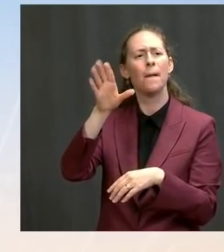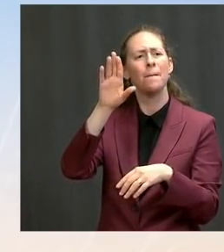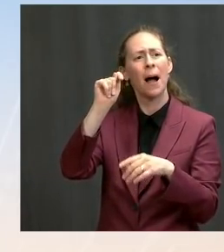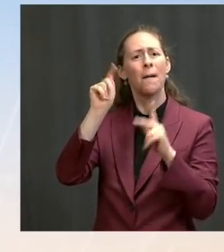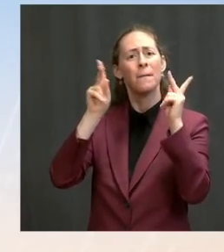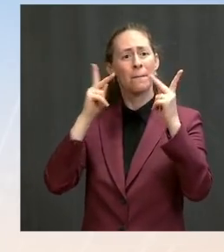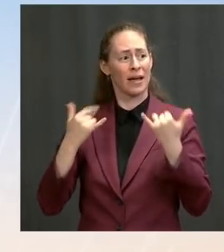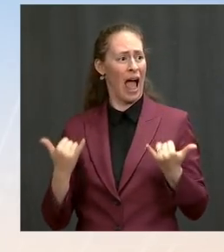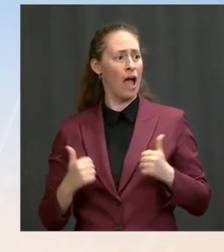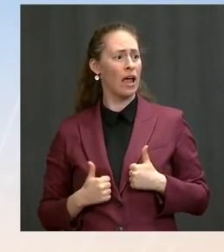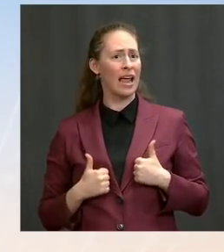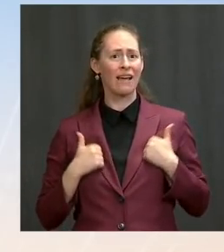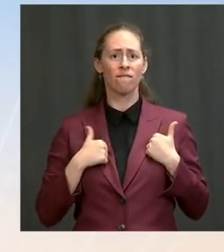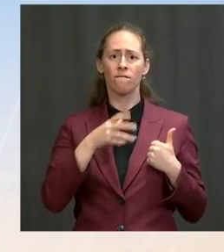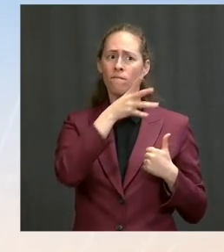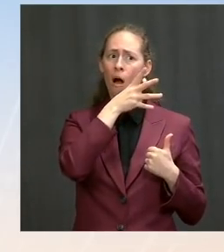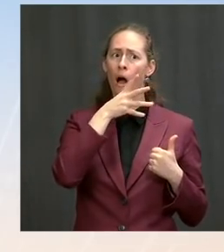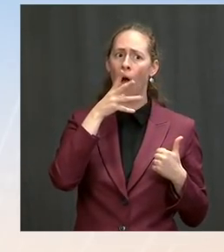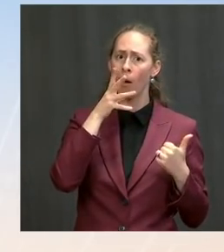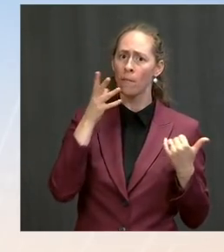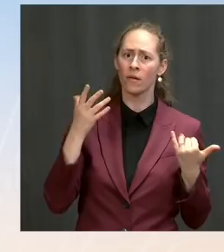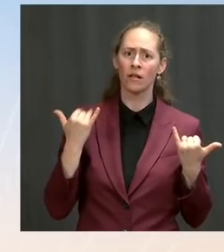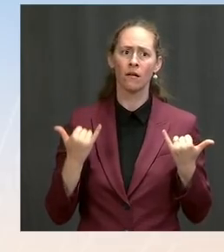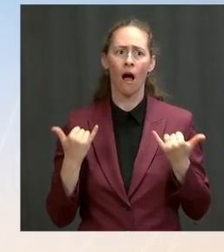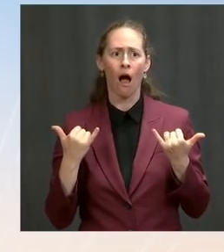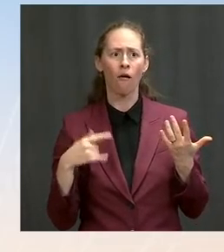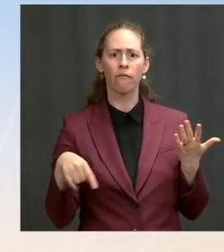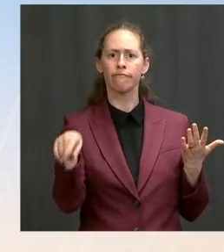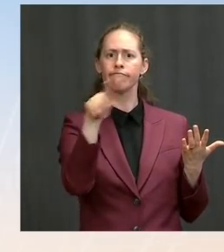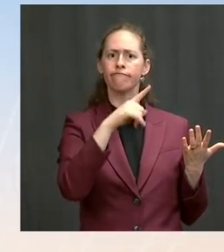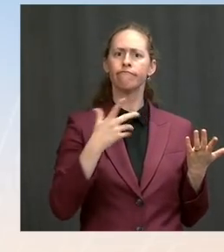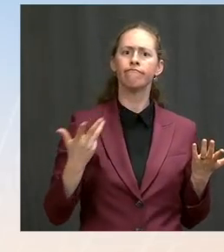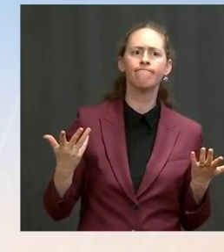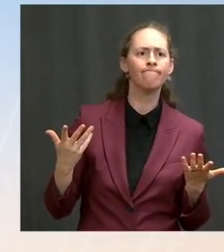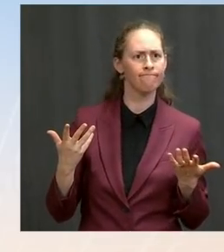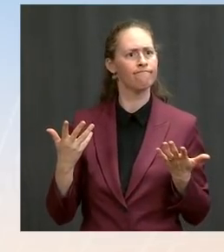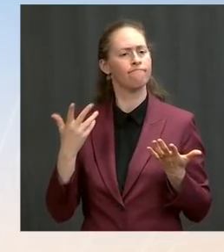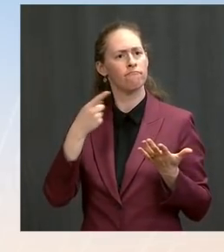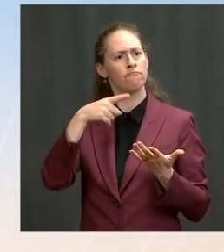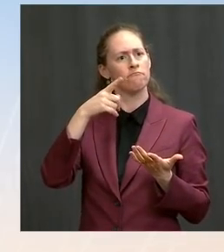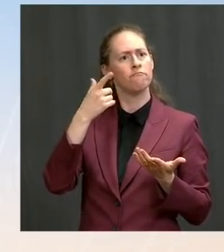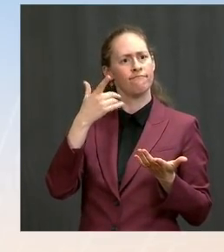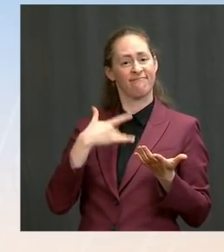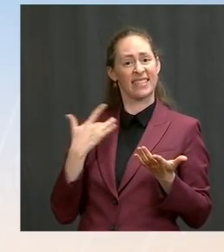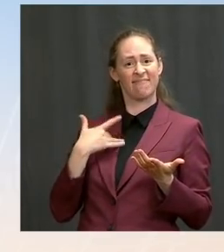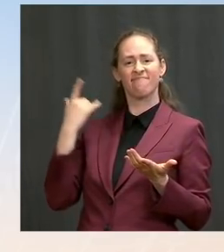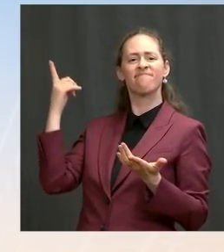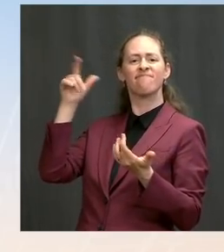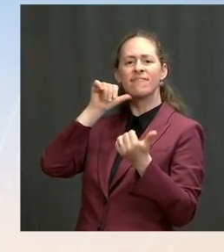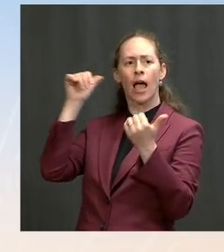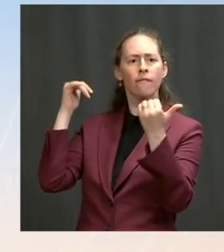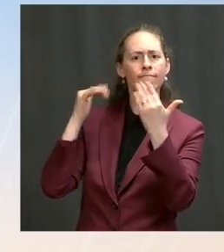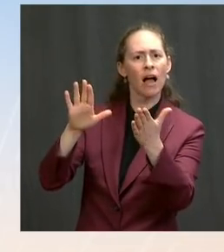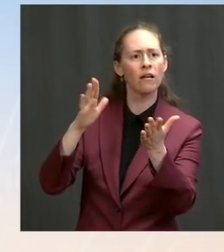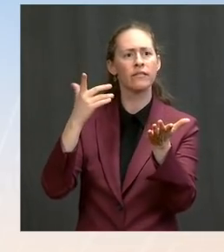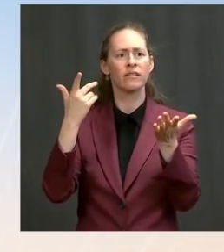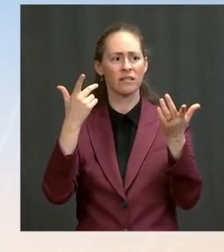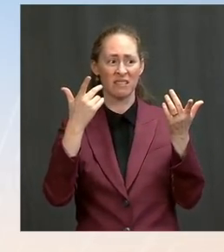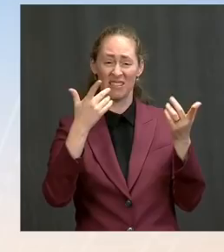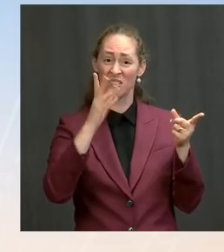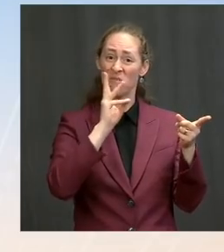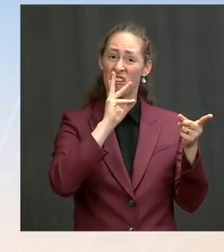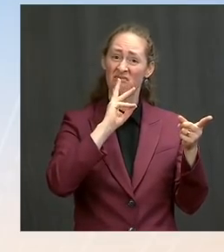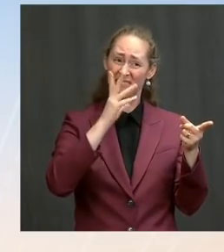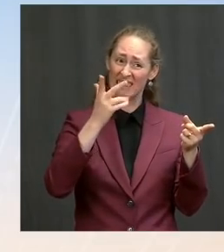suburban residents who believe that the cowardice in the administration comes by not addressing a very real issue about poisoning well water. Are you